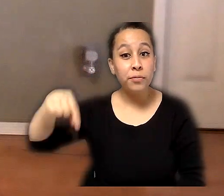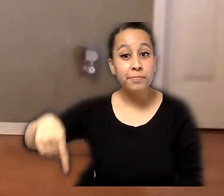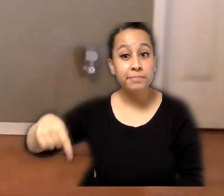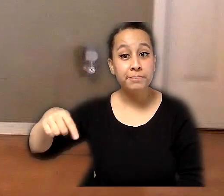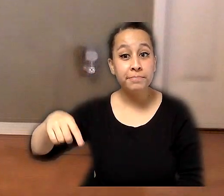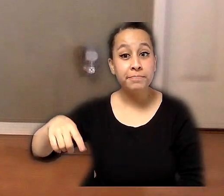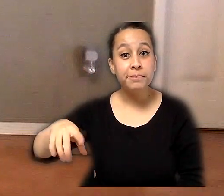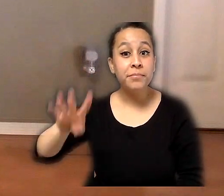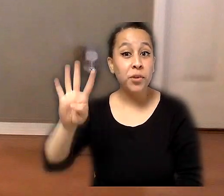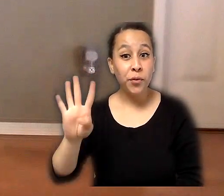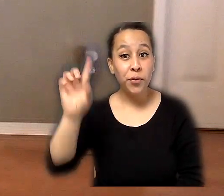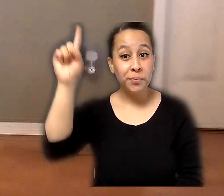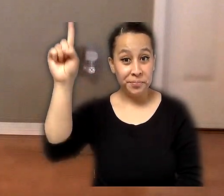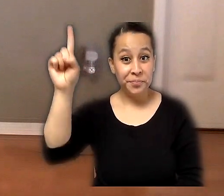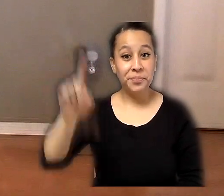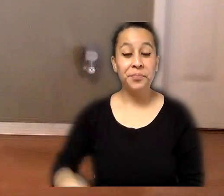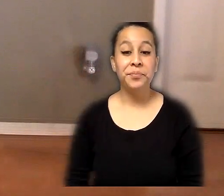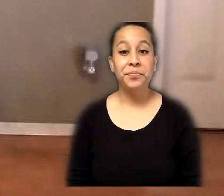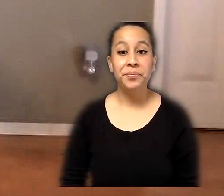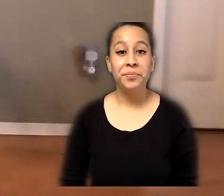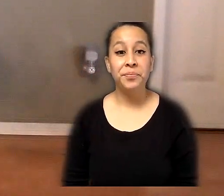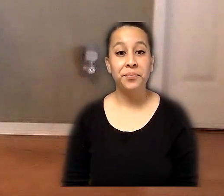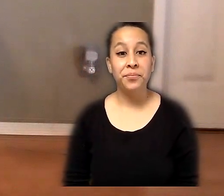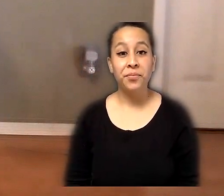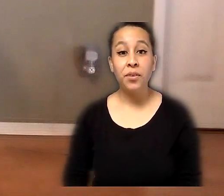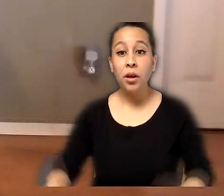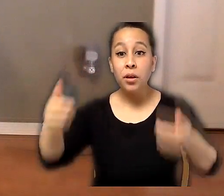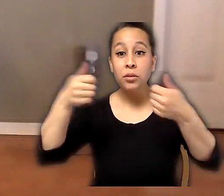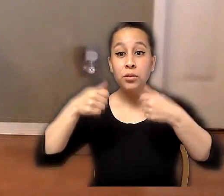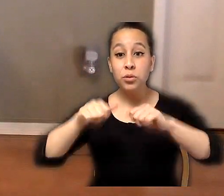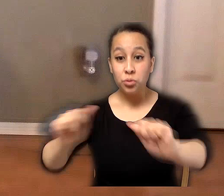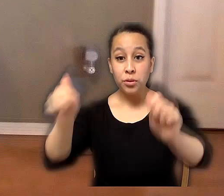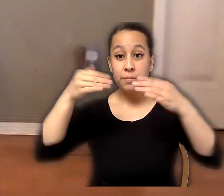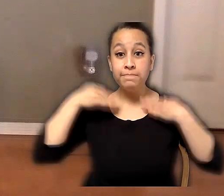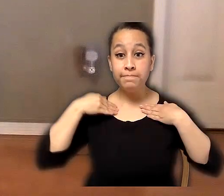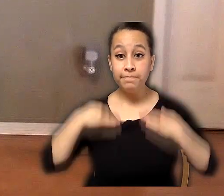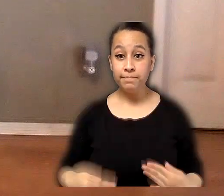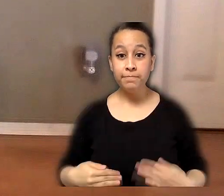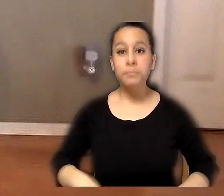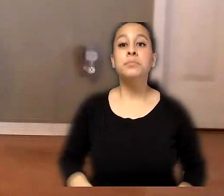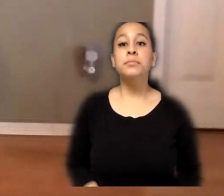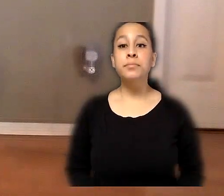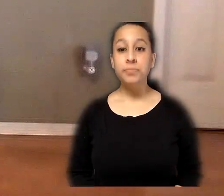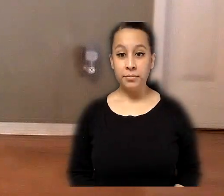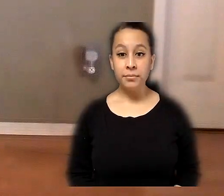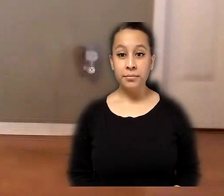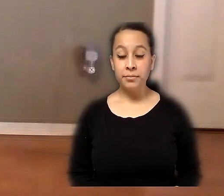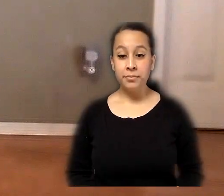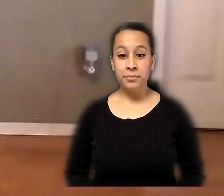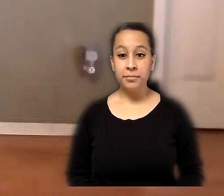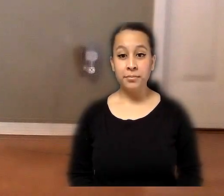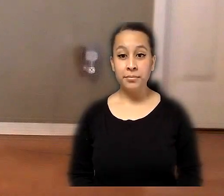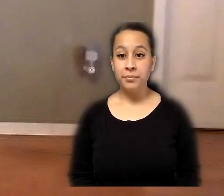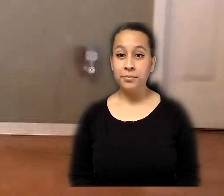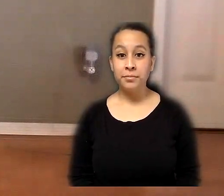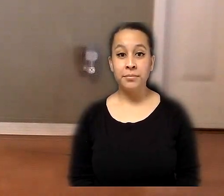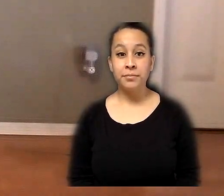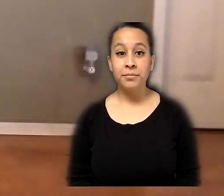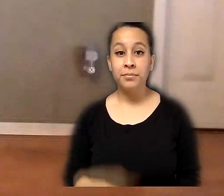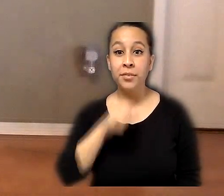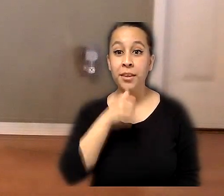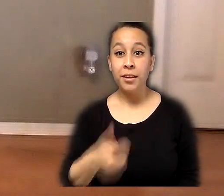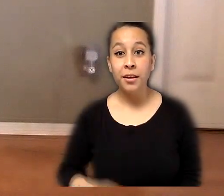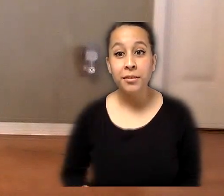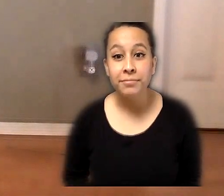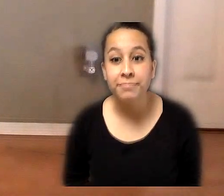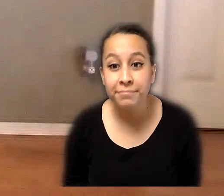going down and four counts going up. And we're going to try to keep this part of our body as straight as possible, trying not